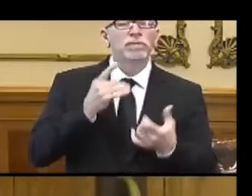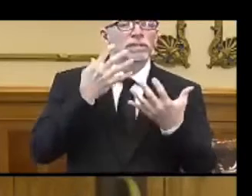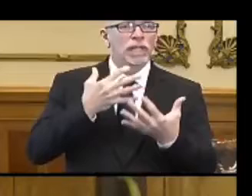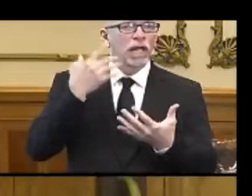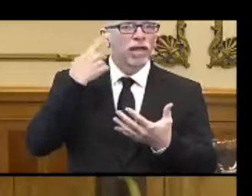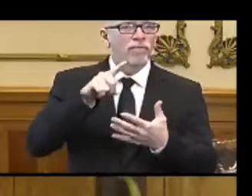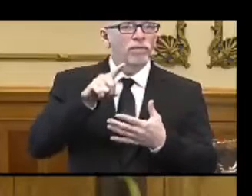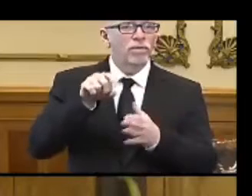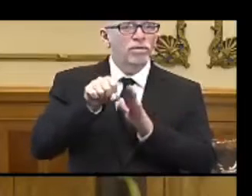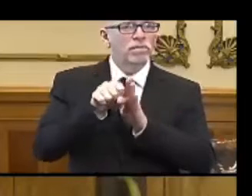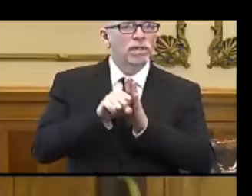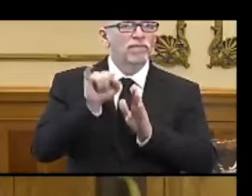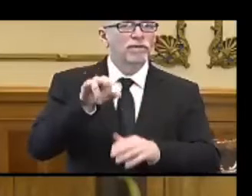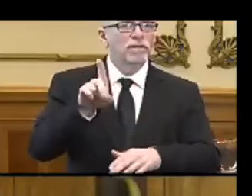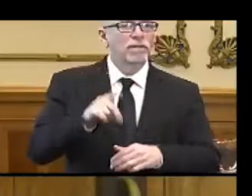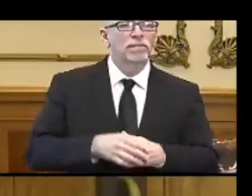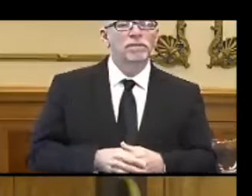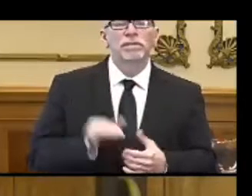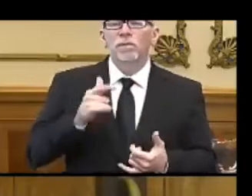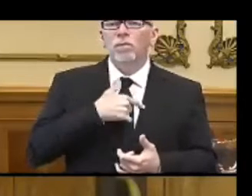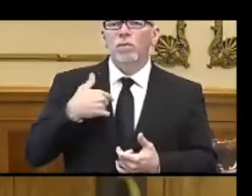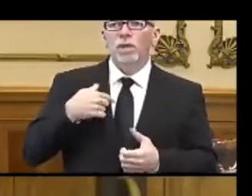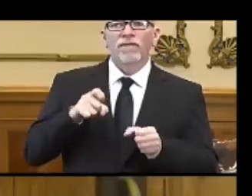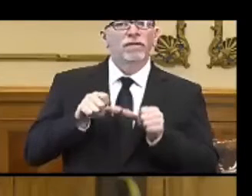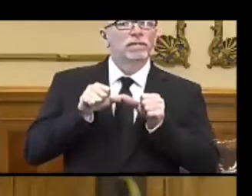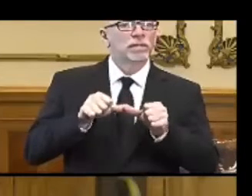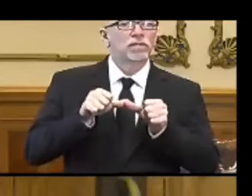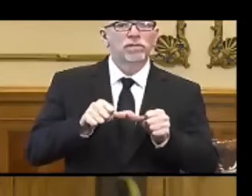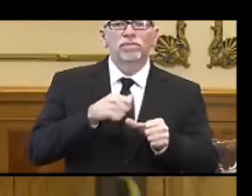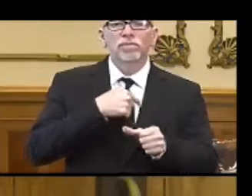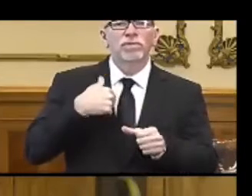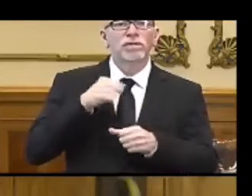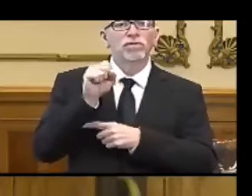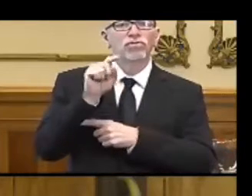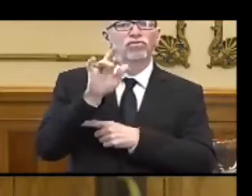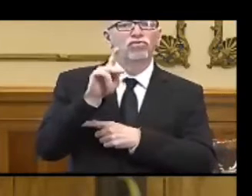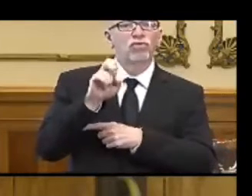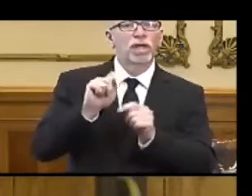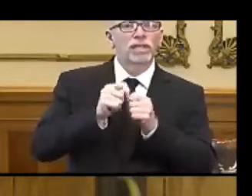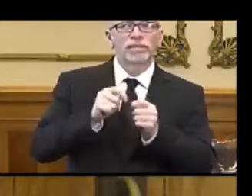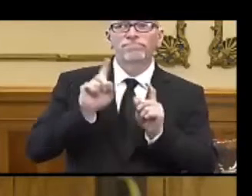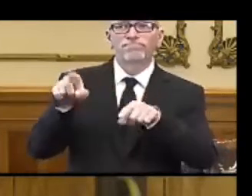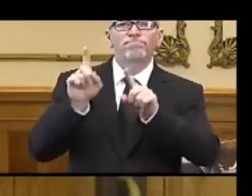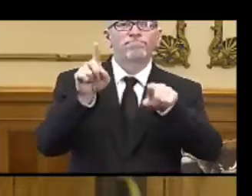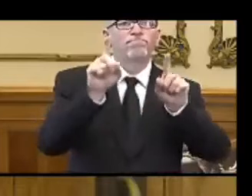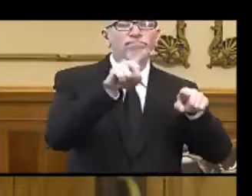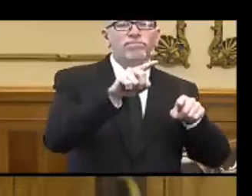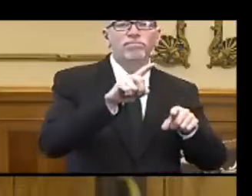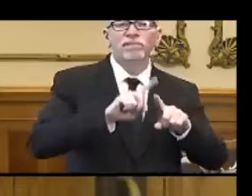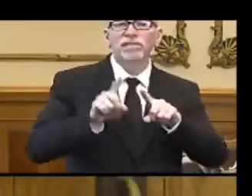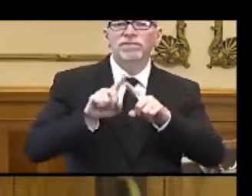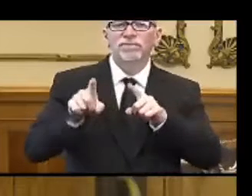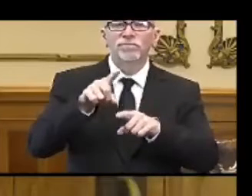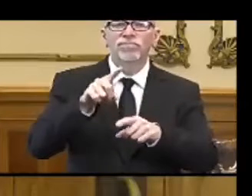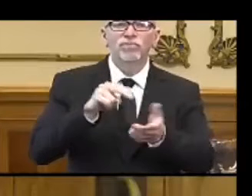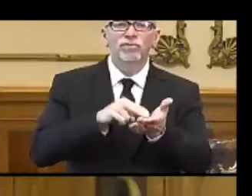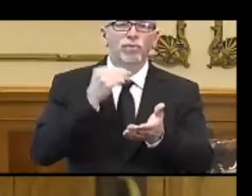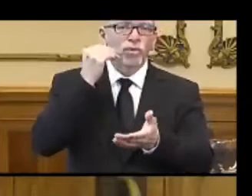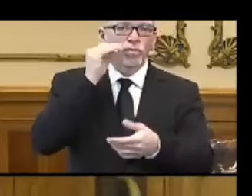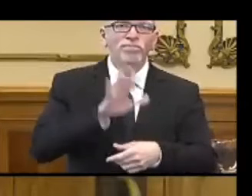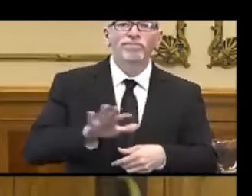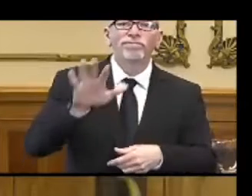state. And that is why we continue to expand our strike teams and send them into long-term care facilities all across the